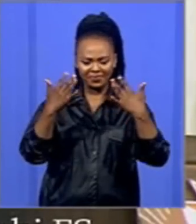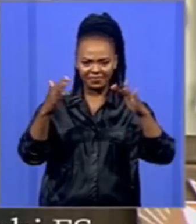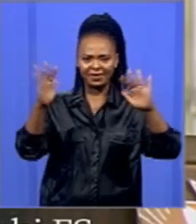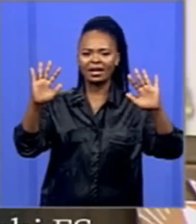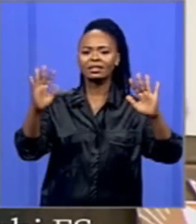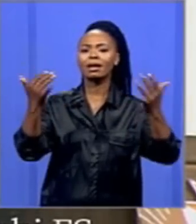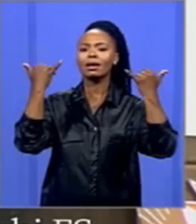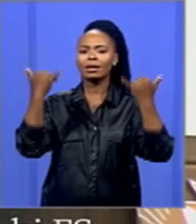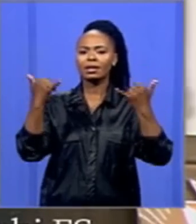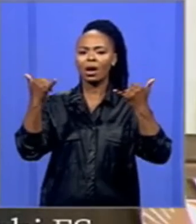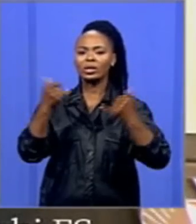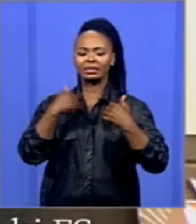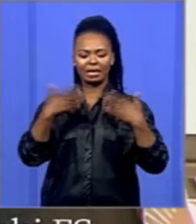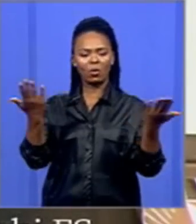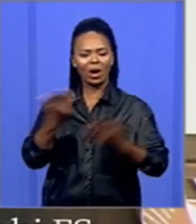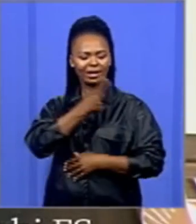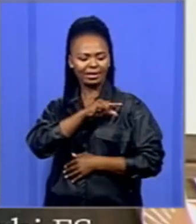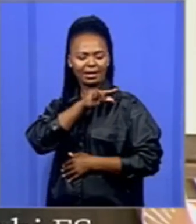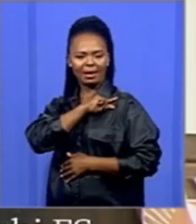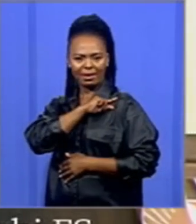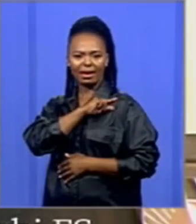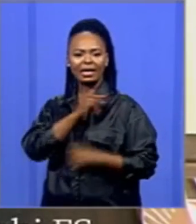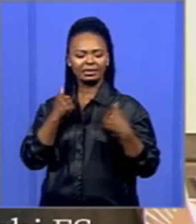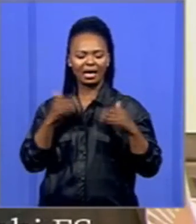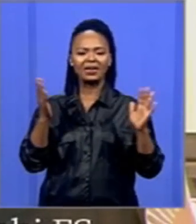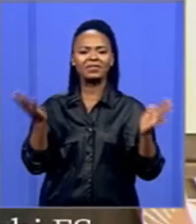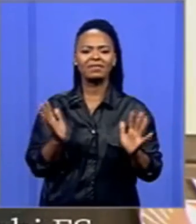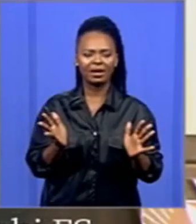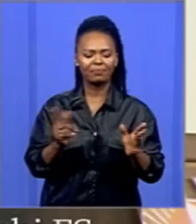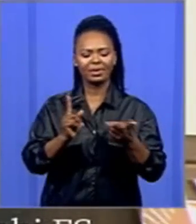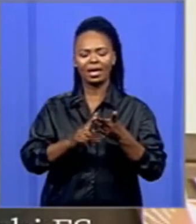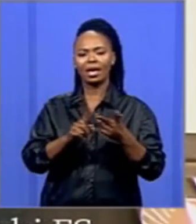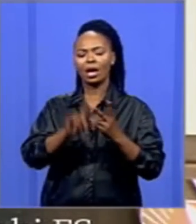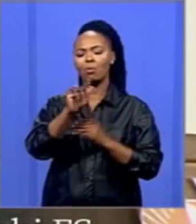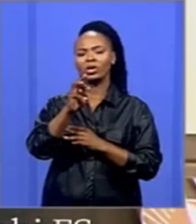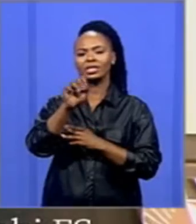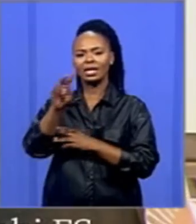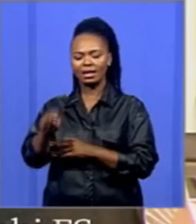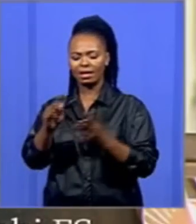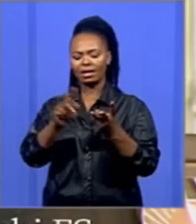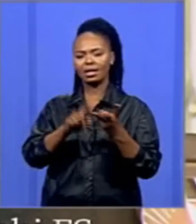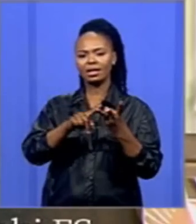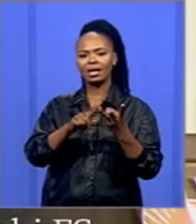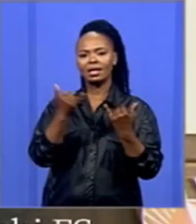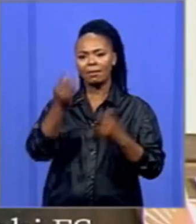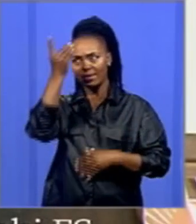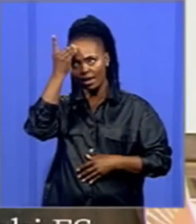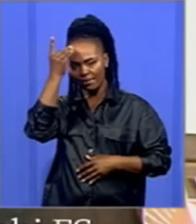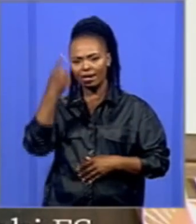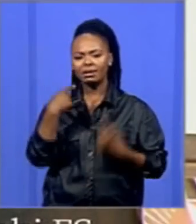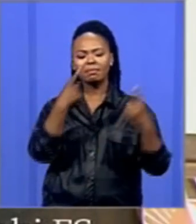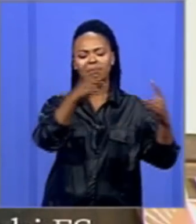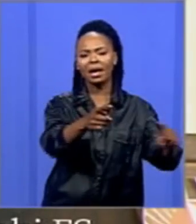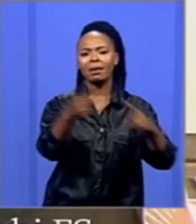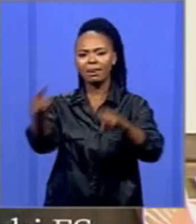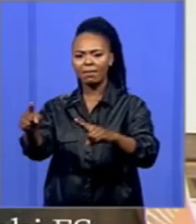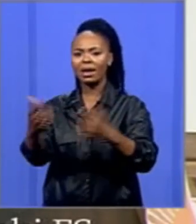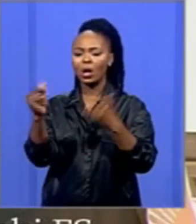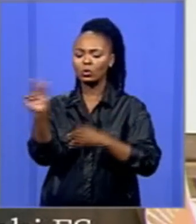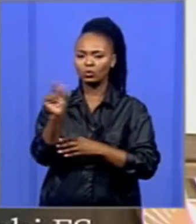kwa Kabega le Moroslin le Thekwini ke tswa mo di factory tseo di a fela